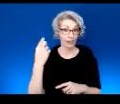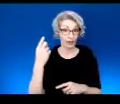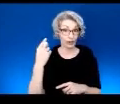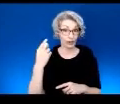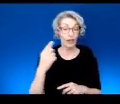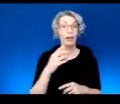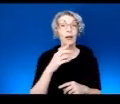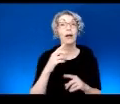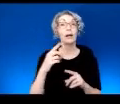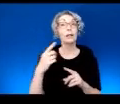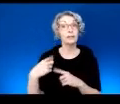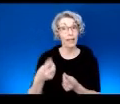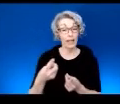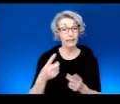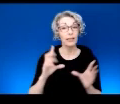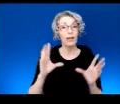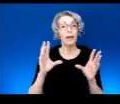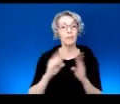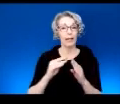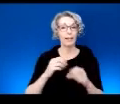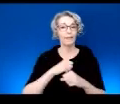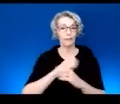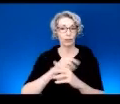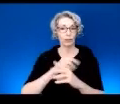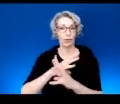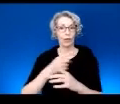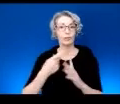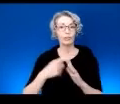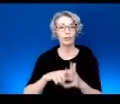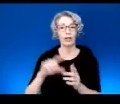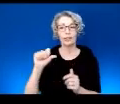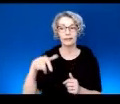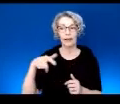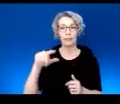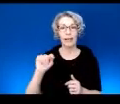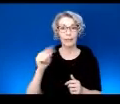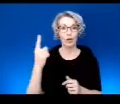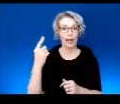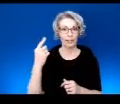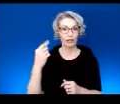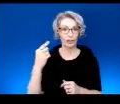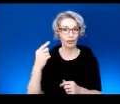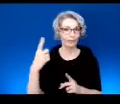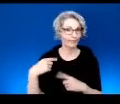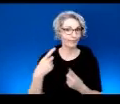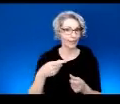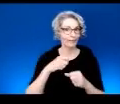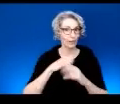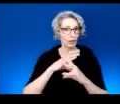have met virtually starting in September last year since then.